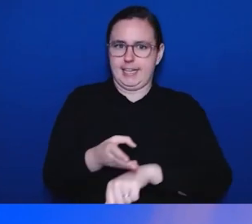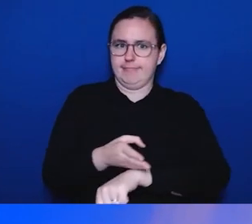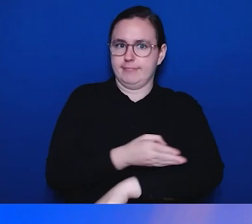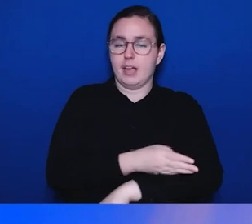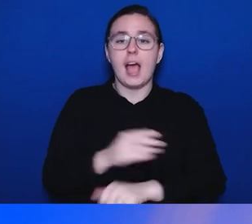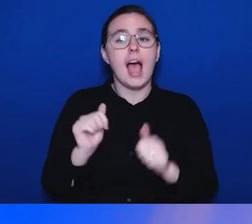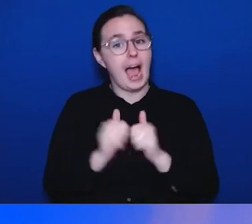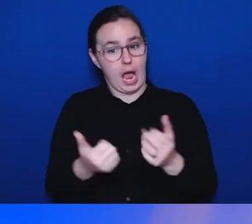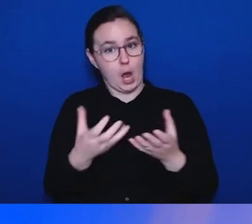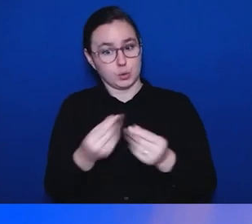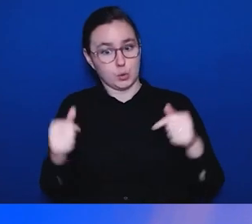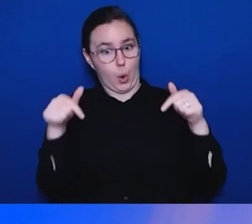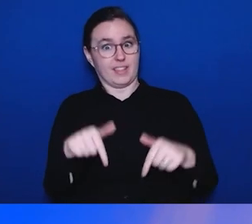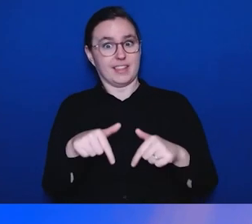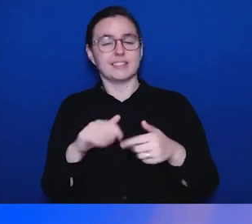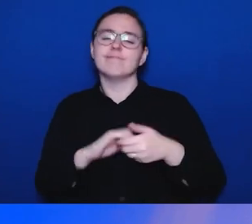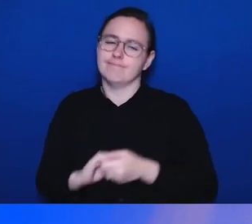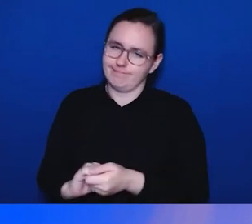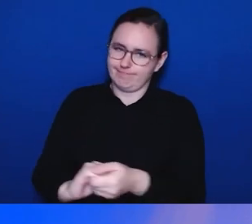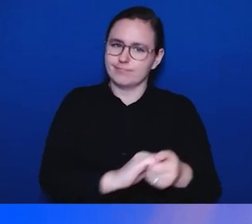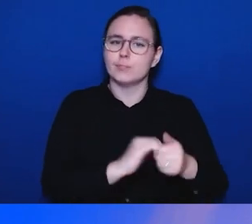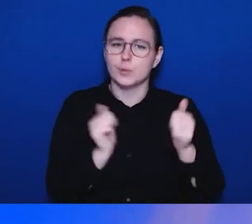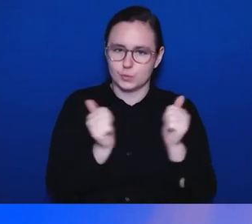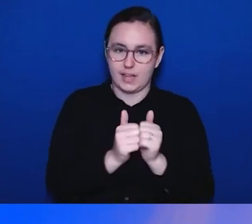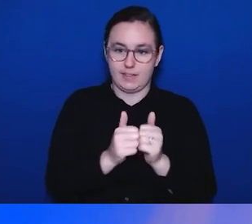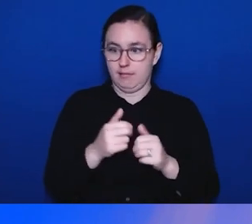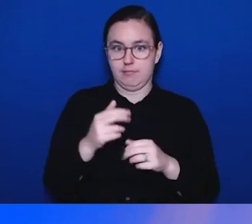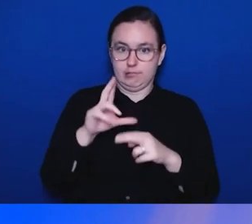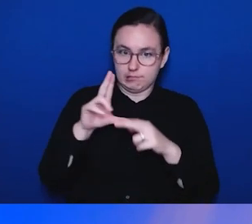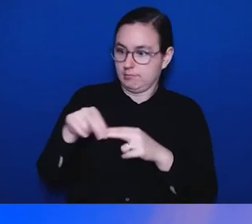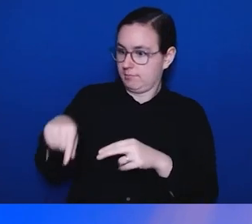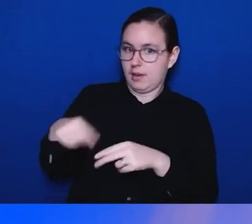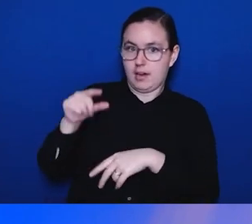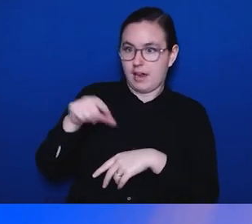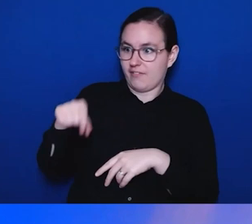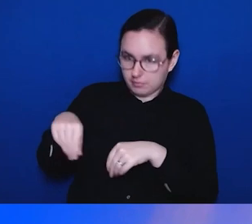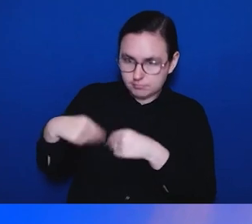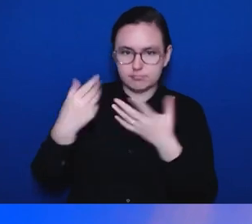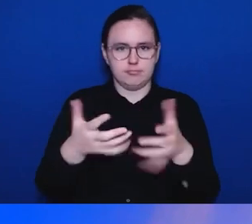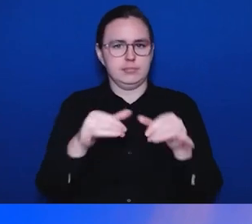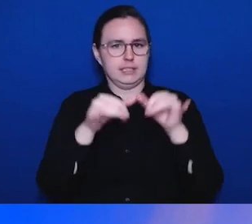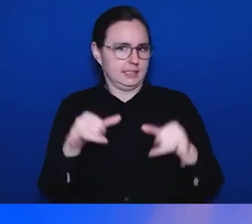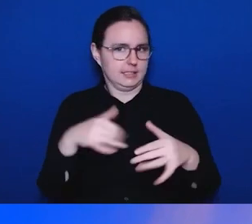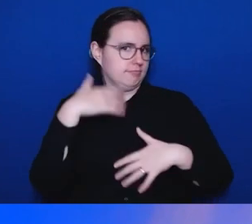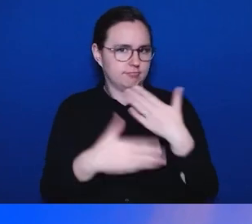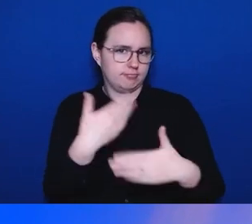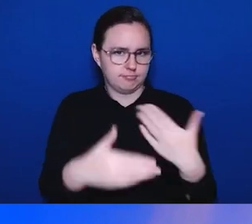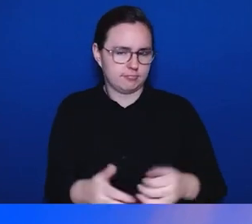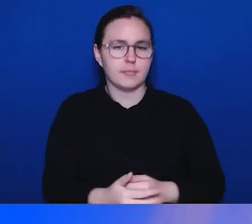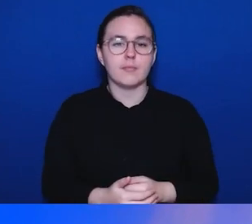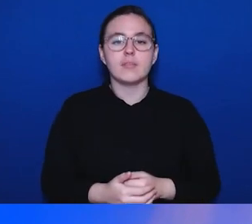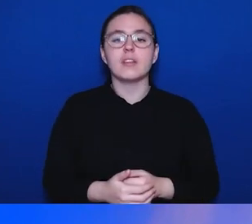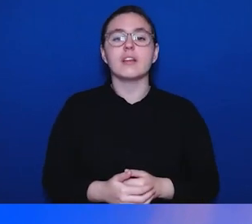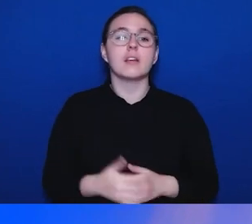it's that if we're going to make ground on this, we have to do it together through our public healthcare system. Now, I'm determined to take